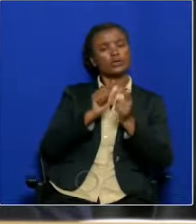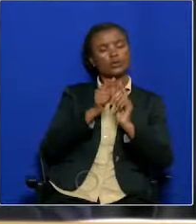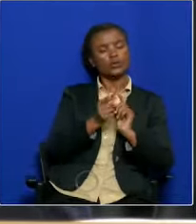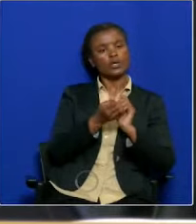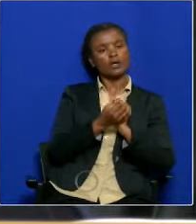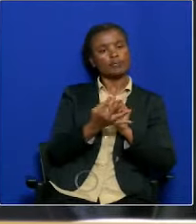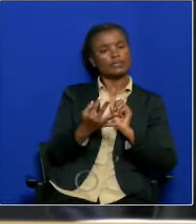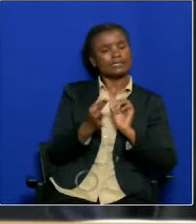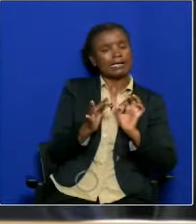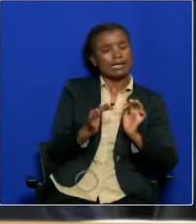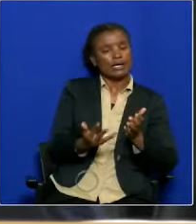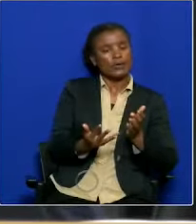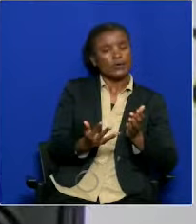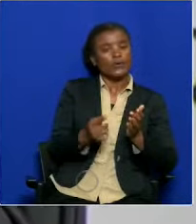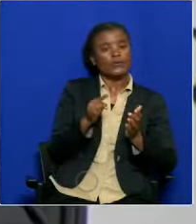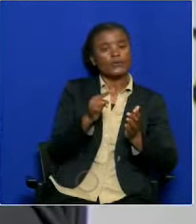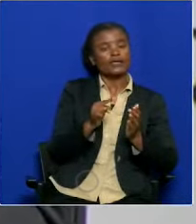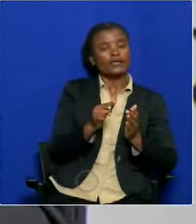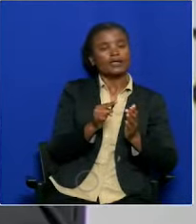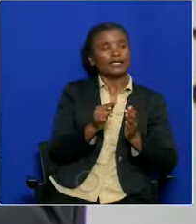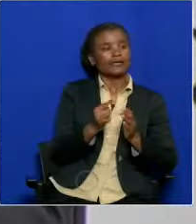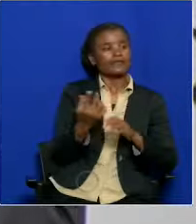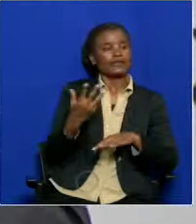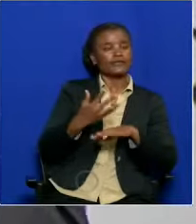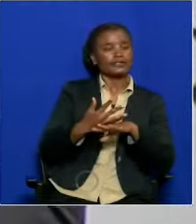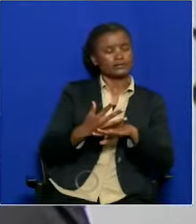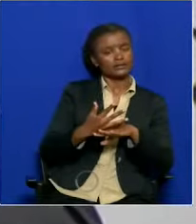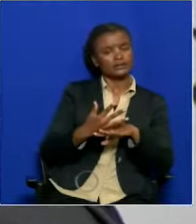previously? Yeah.